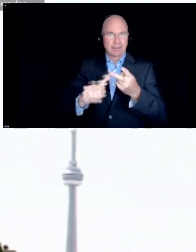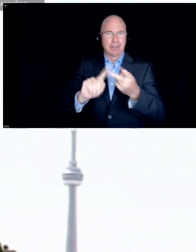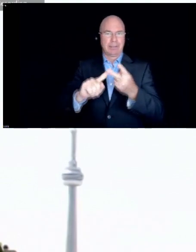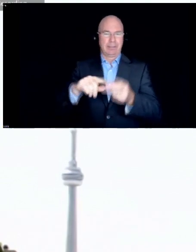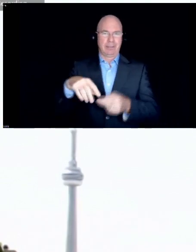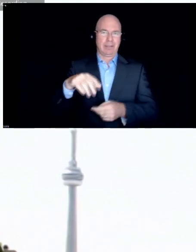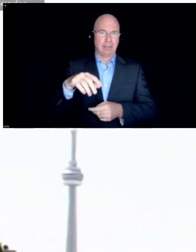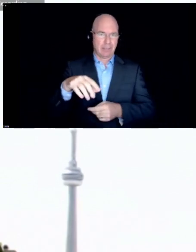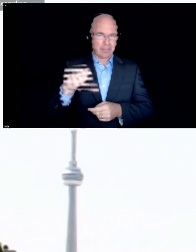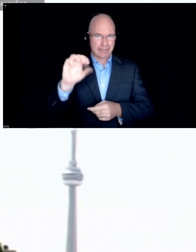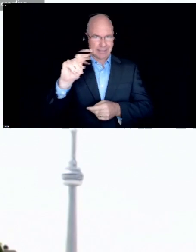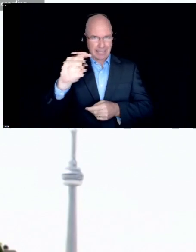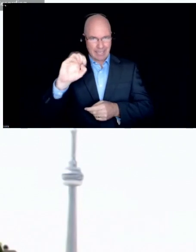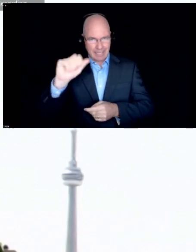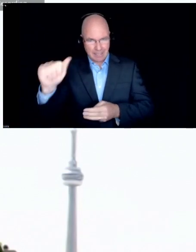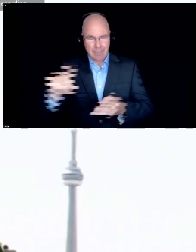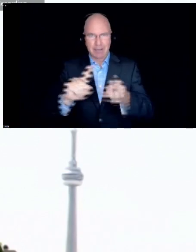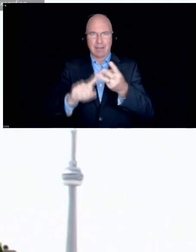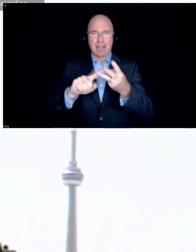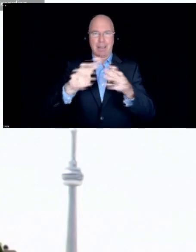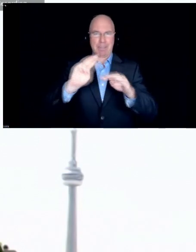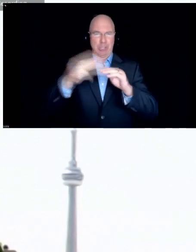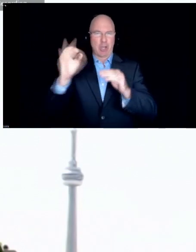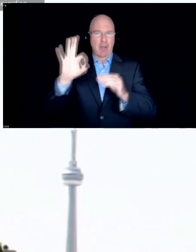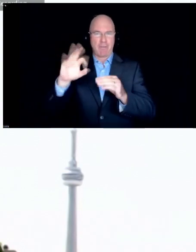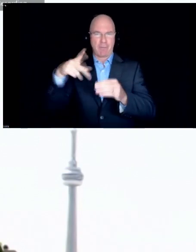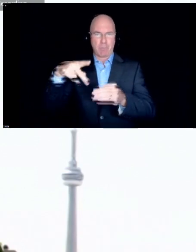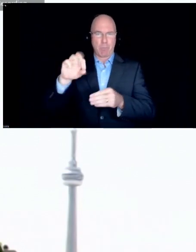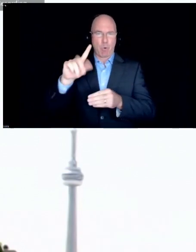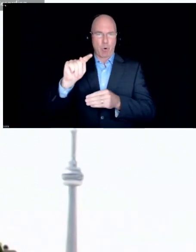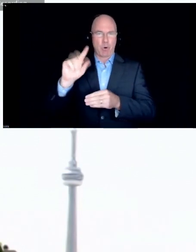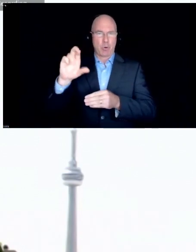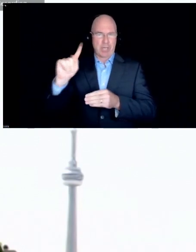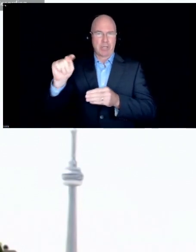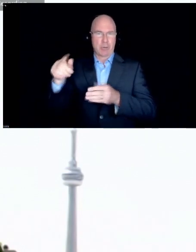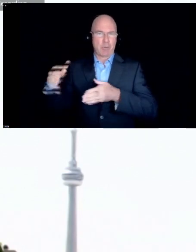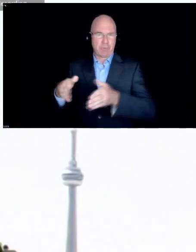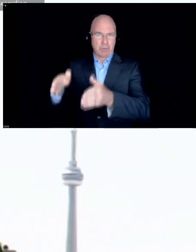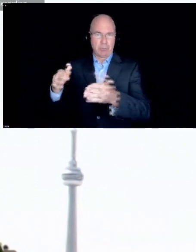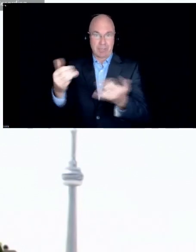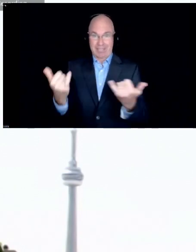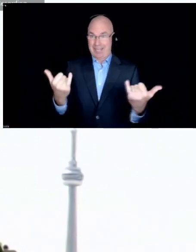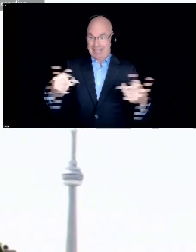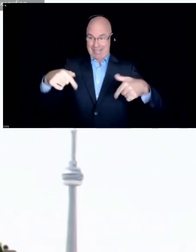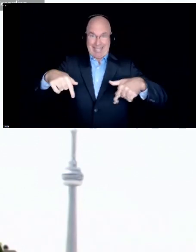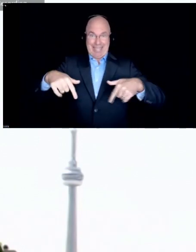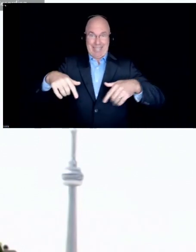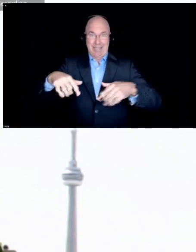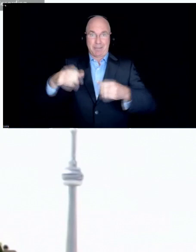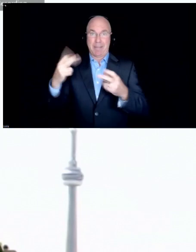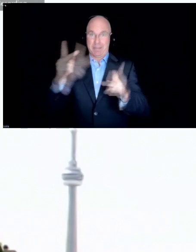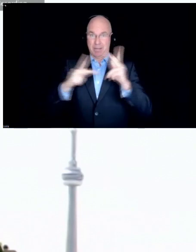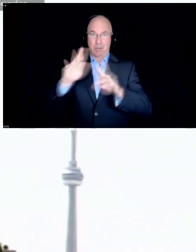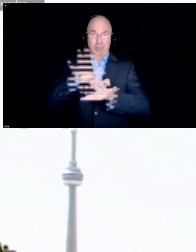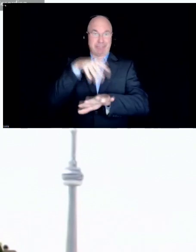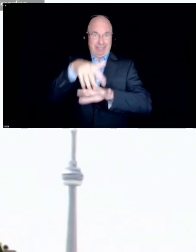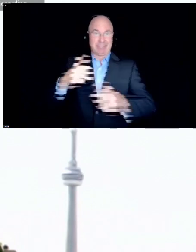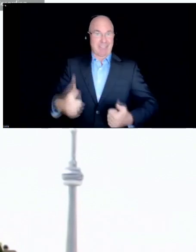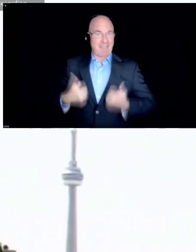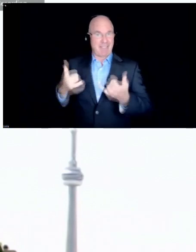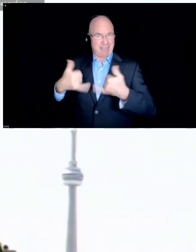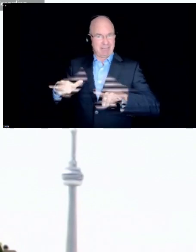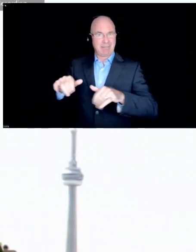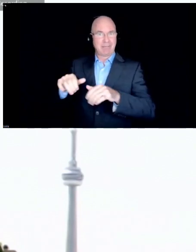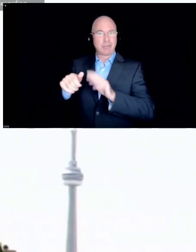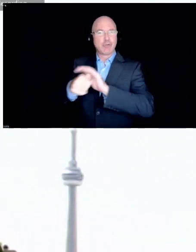River. Today, this meeting place is still the home to many Indigenous people from across Turtle Island, and we are so grateful